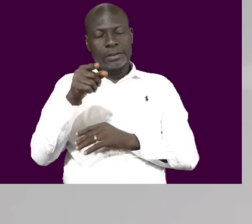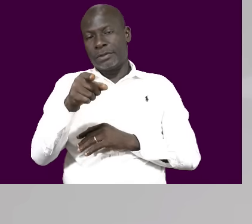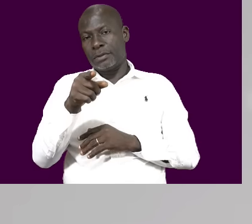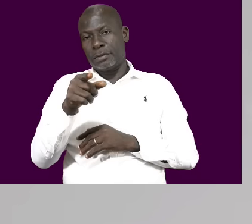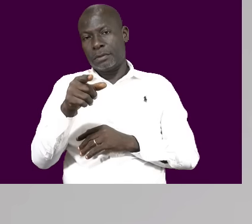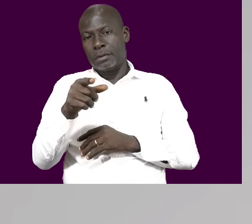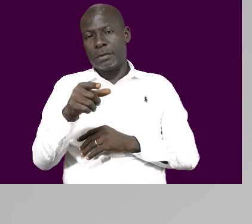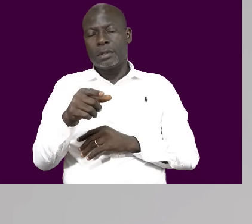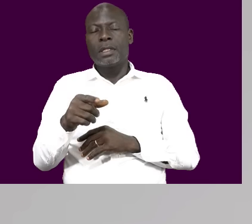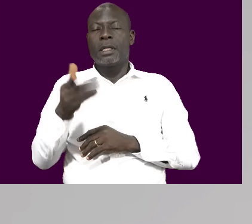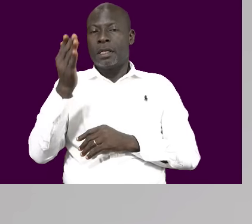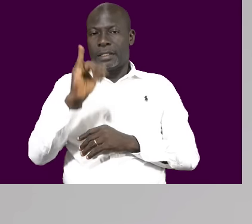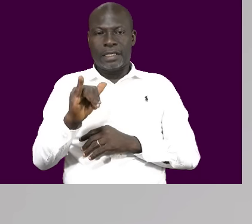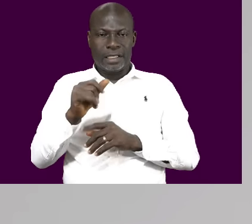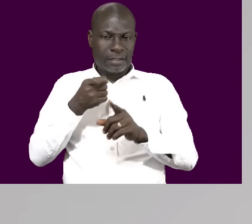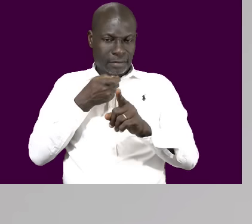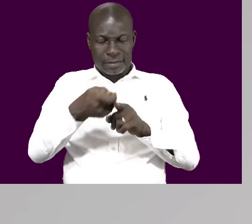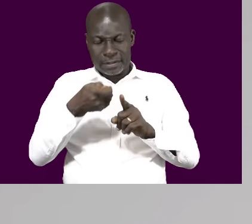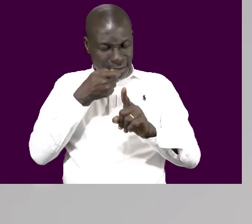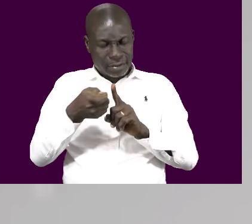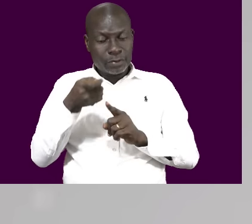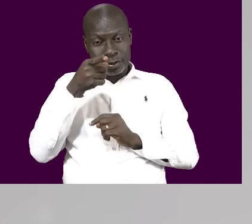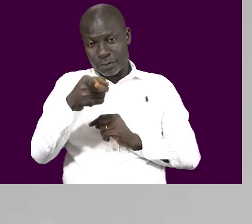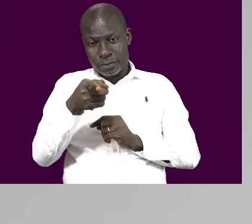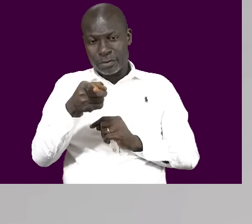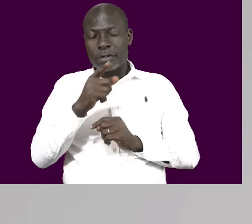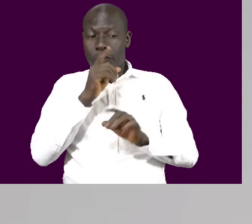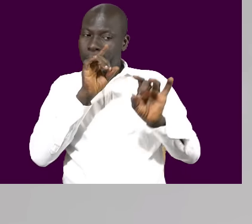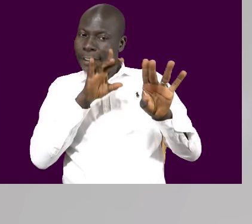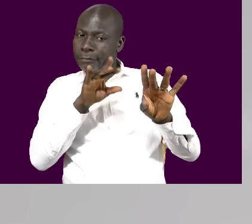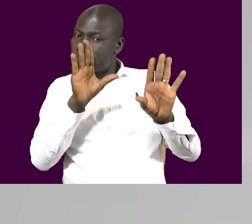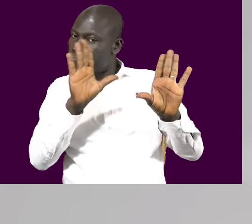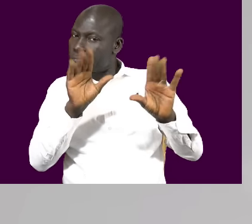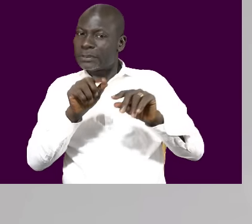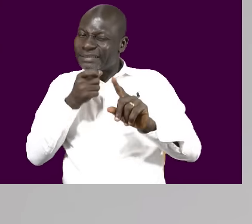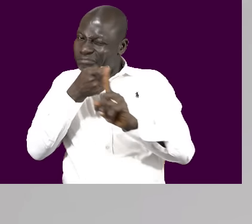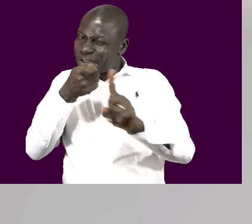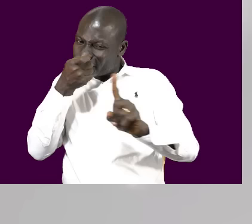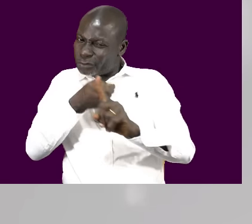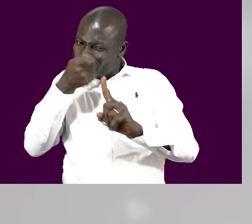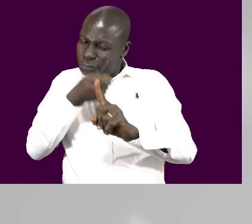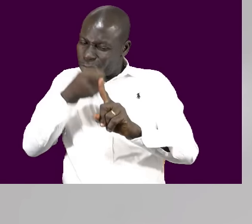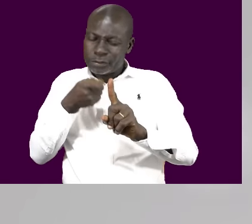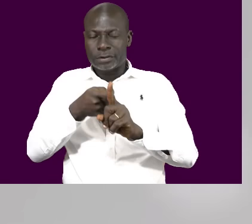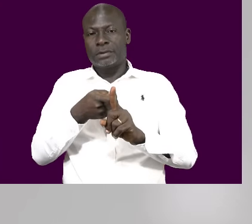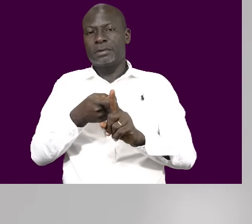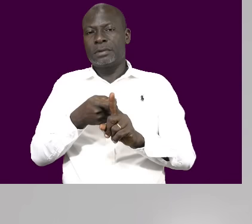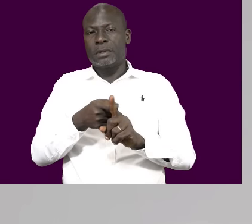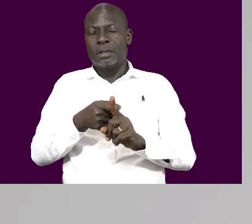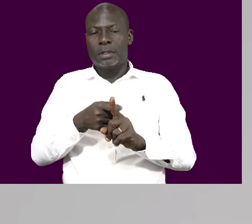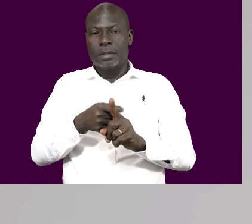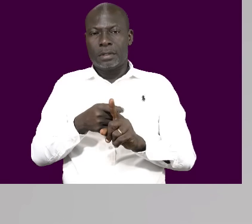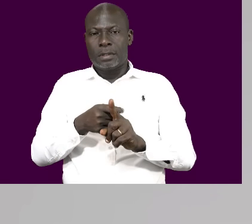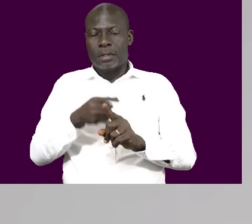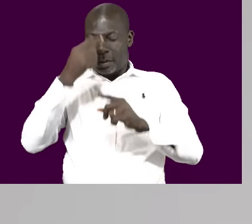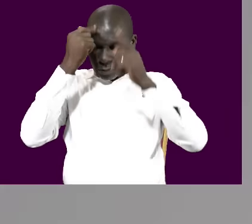so ota mo, ota na makachira wo nya otan ota. Cha se enam me me kwa Church